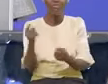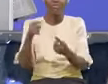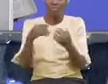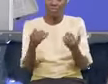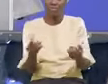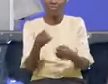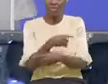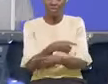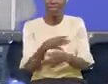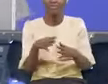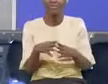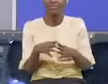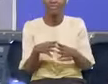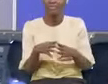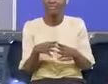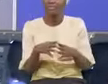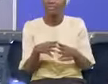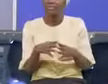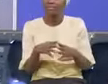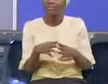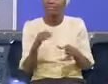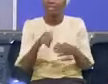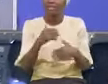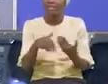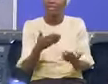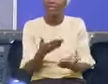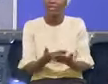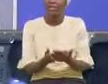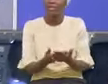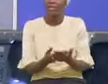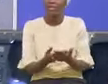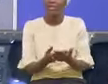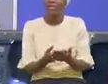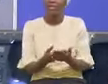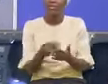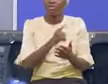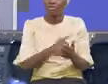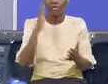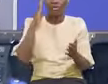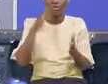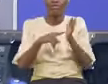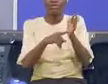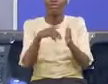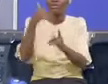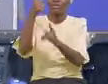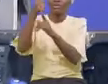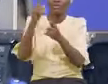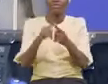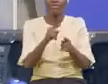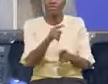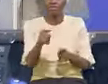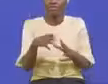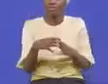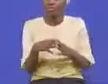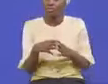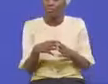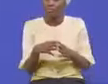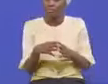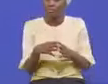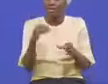keke jiba rogbe, kegban to jiba rogbe. The Lord is about to reveal himself to you. Apotola adero ku afian. If